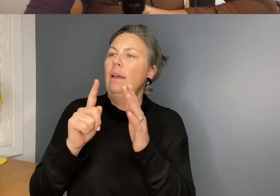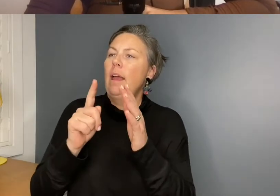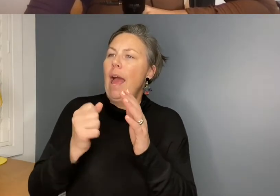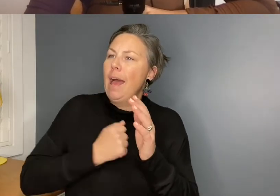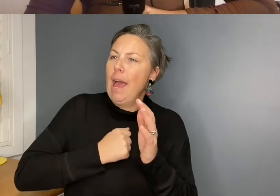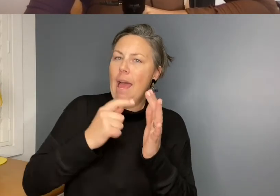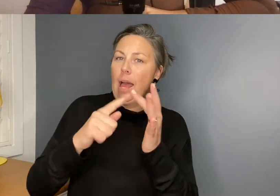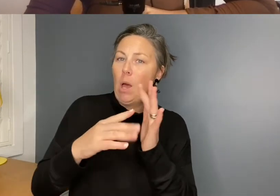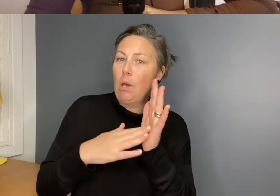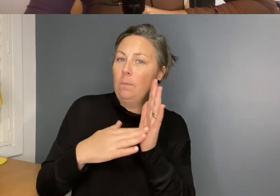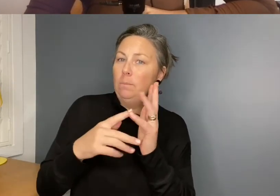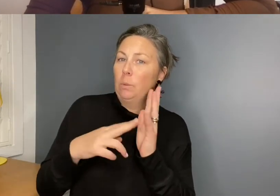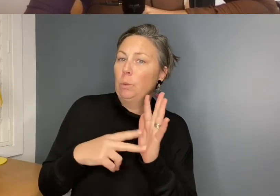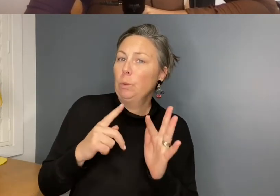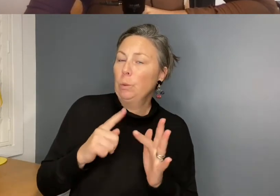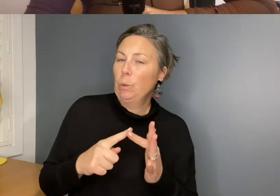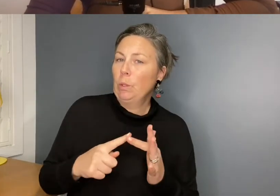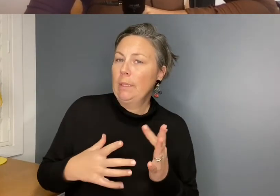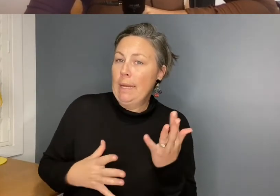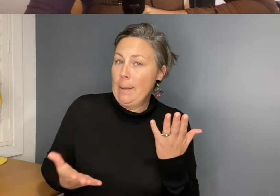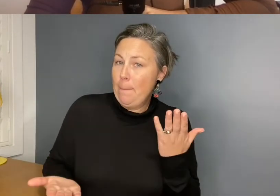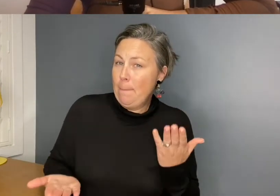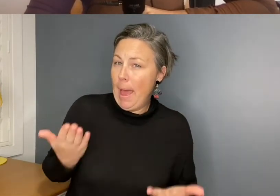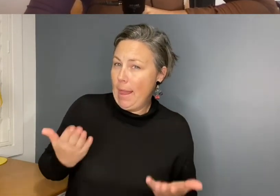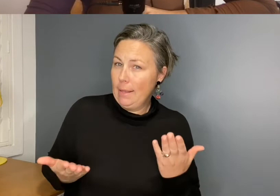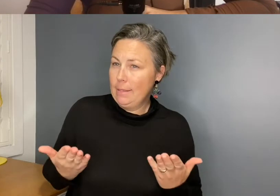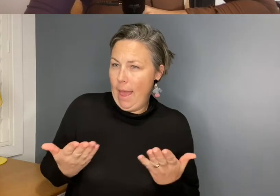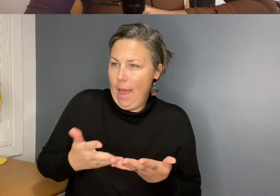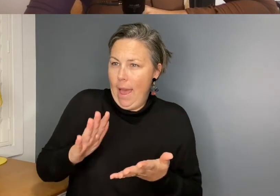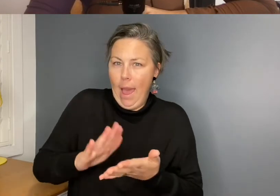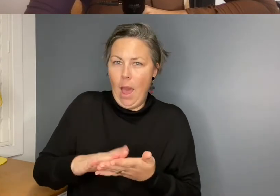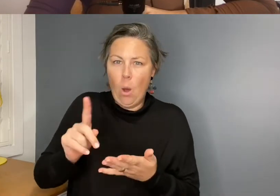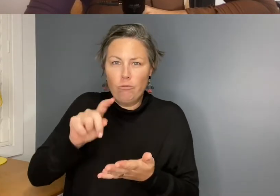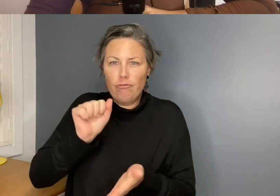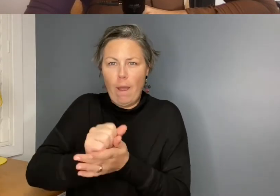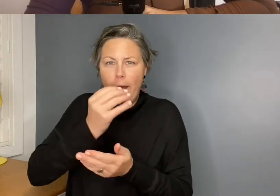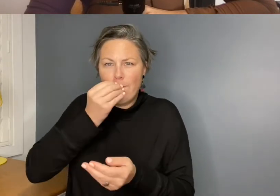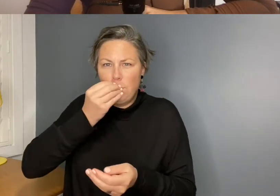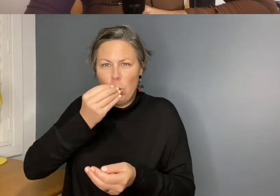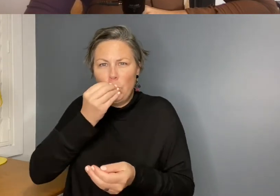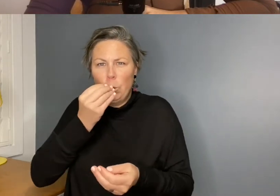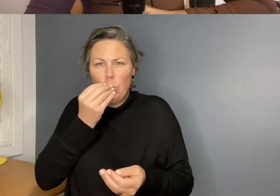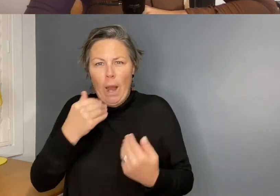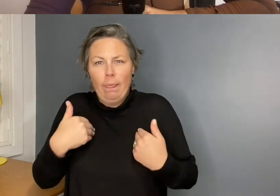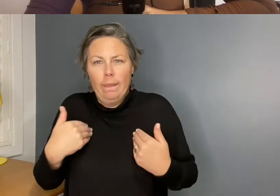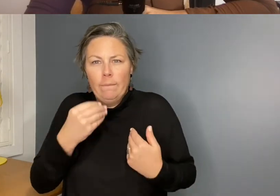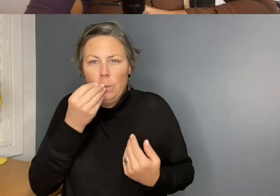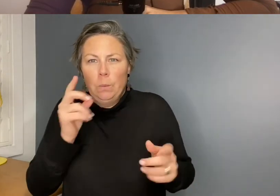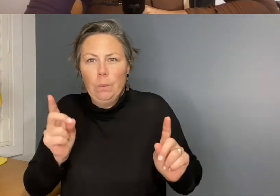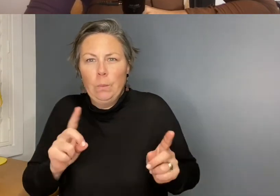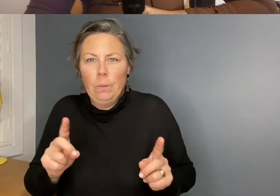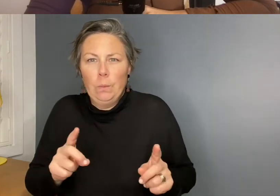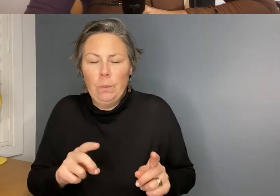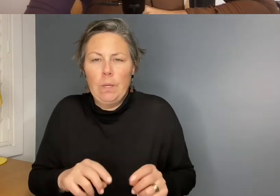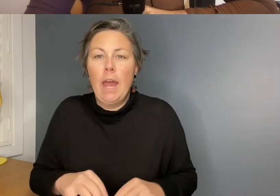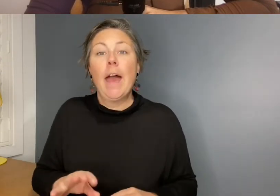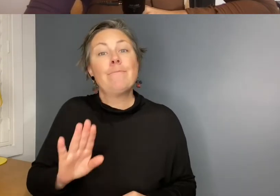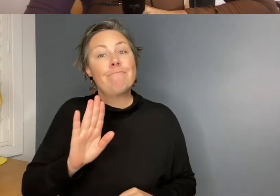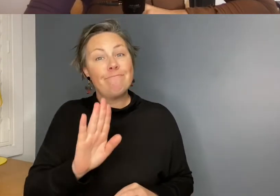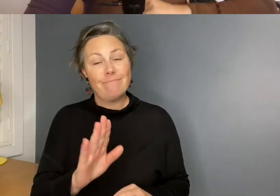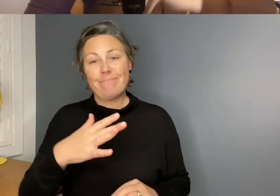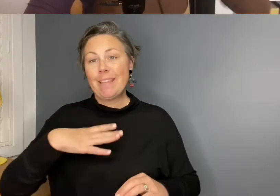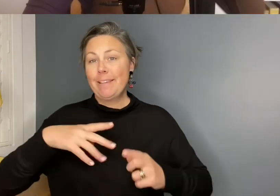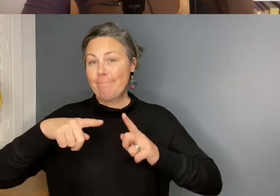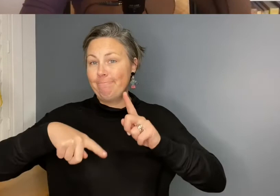system balance, what does a healthy diet look like? Essentially, it looks like diversity. It looks